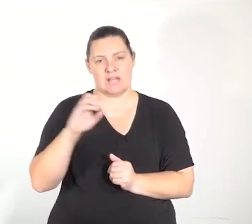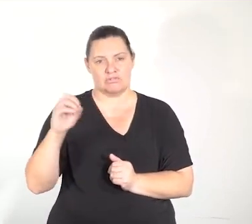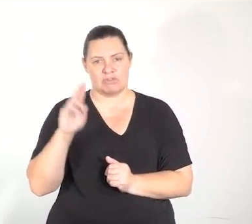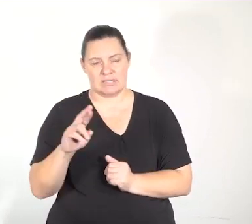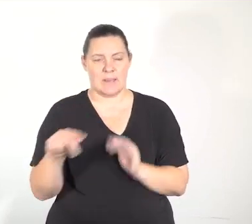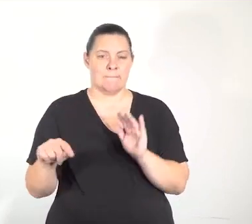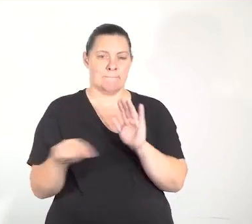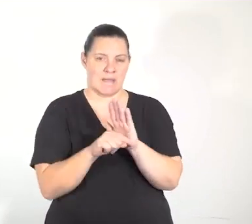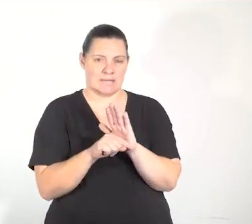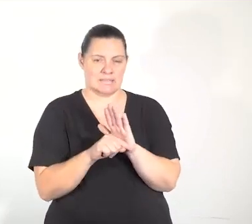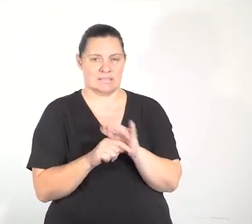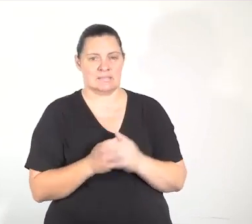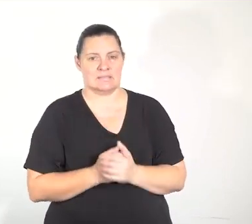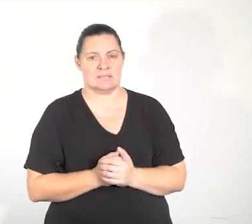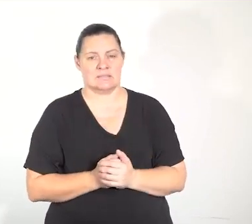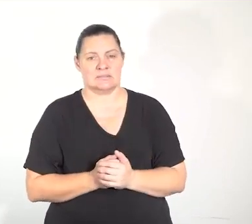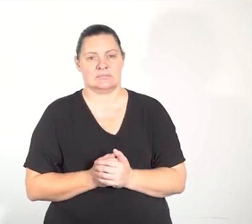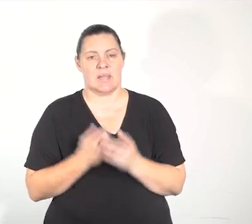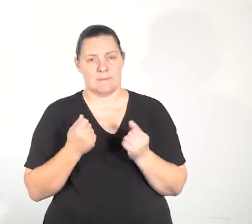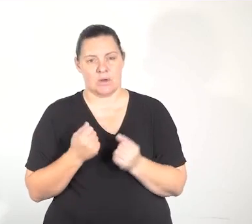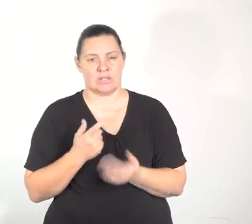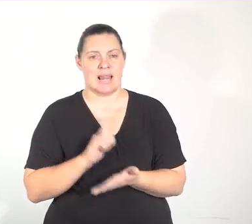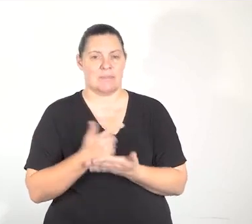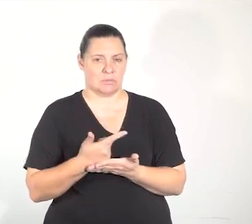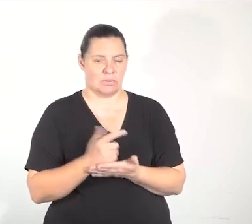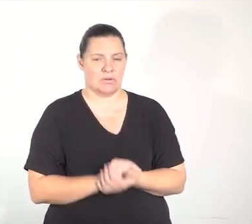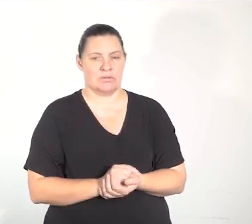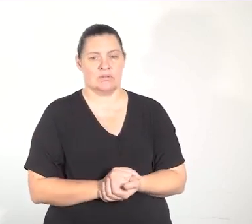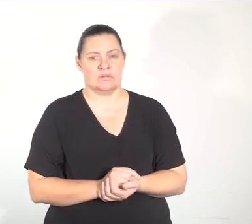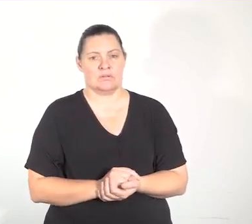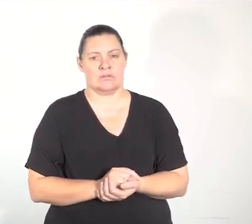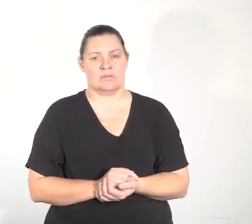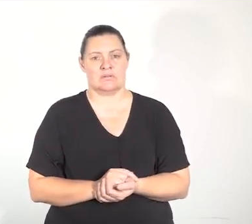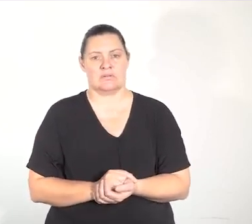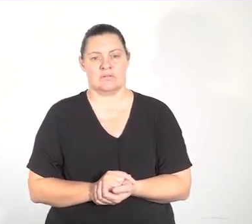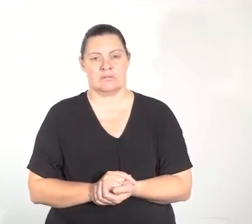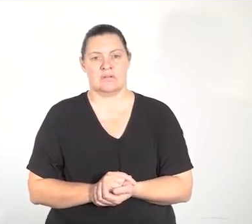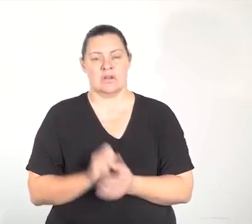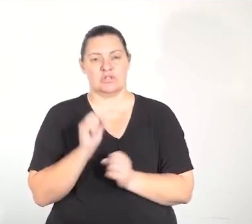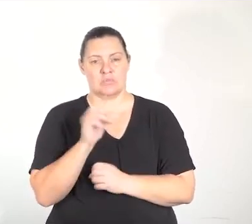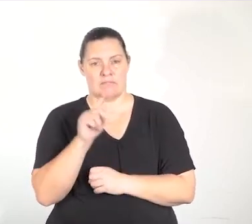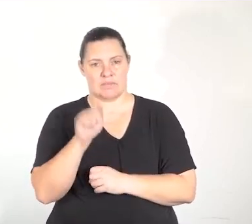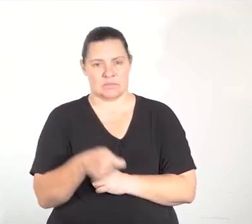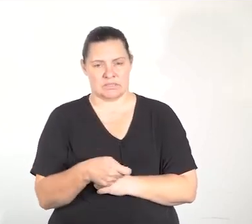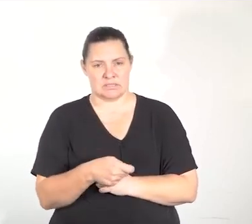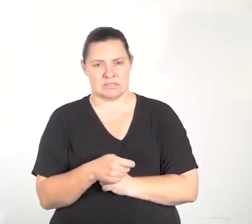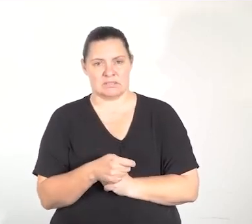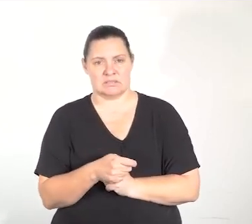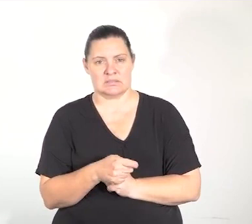13,400 rands minus the amount that the laptop cost, which was